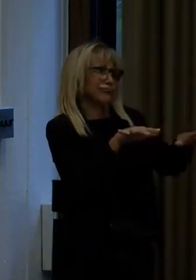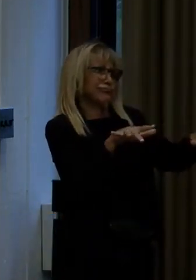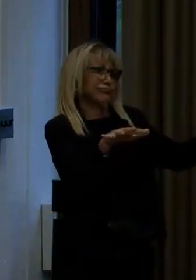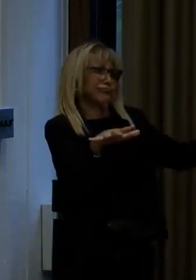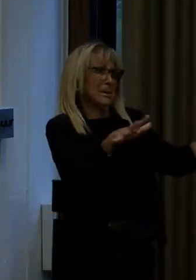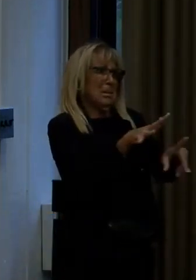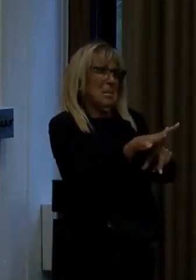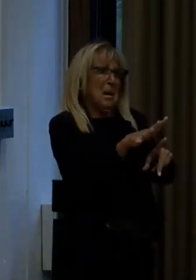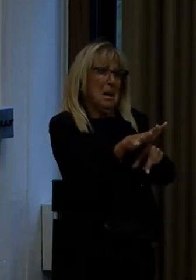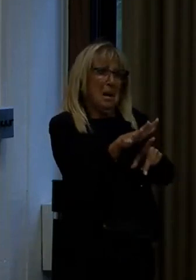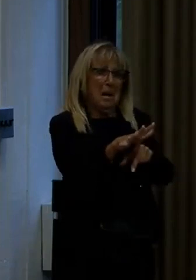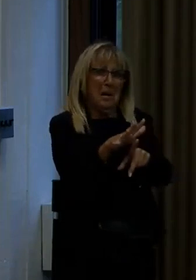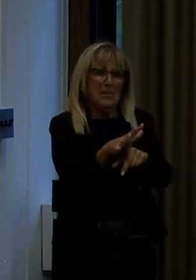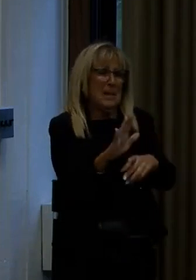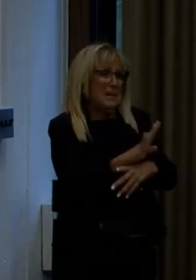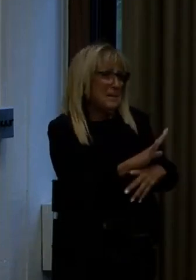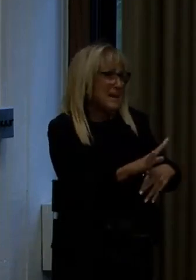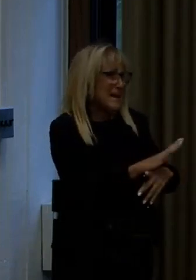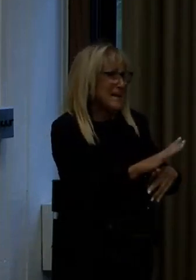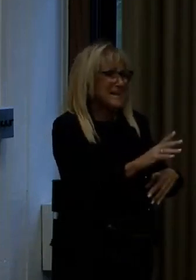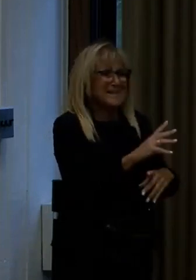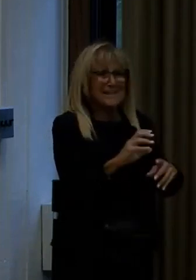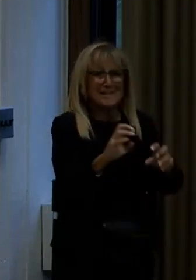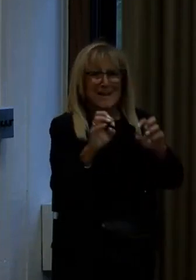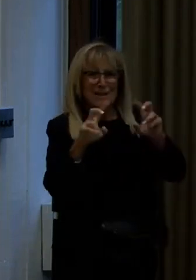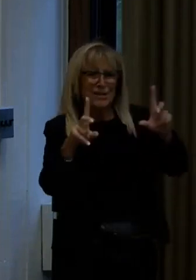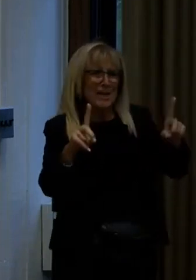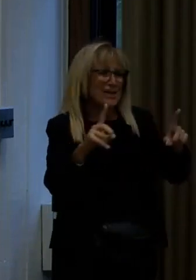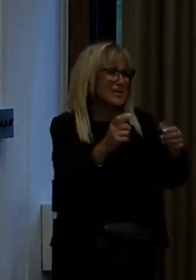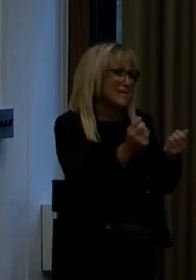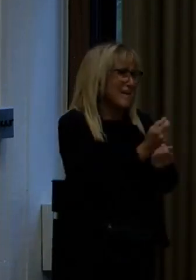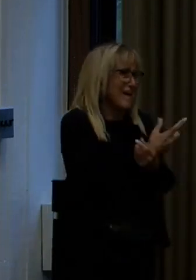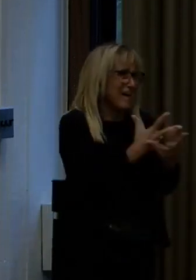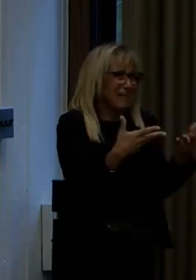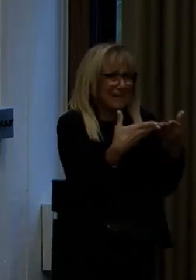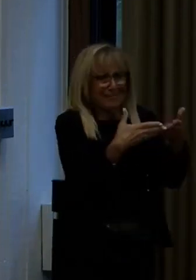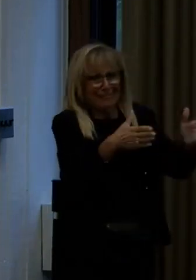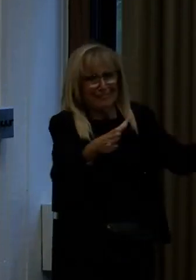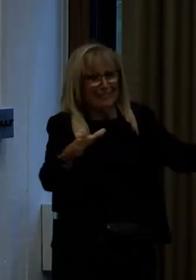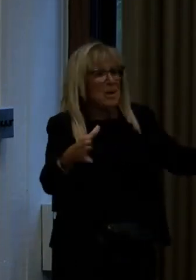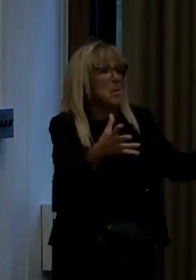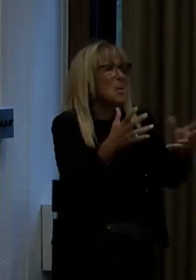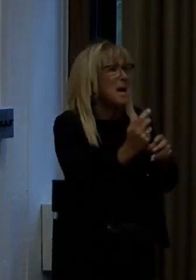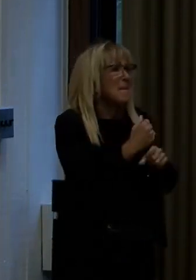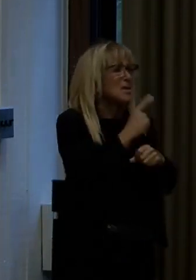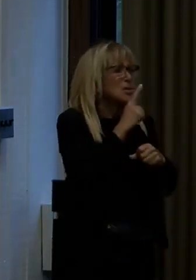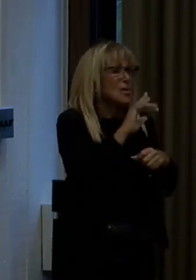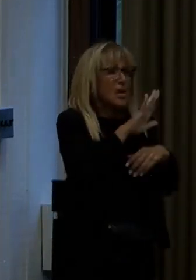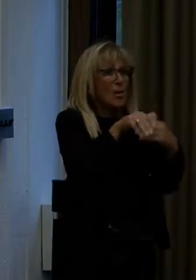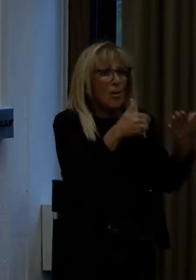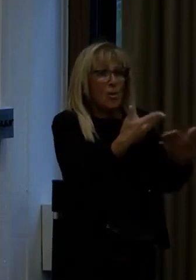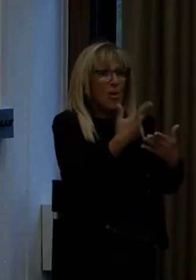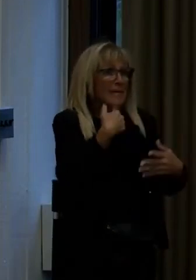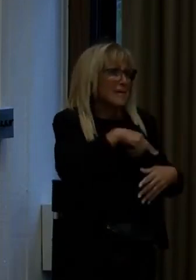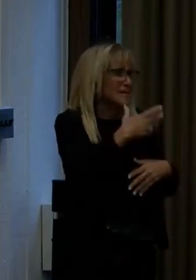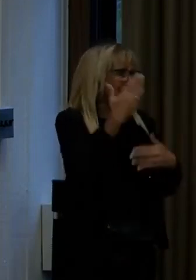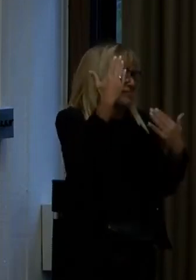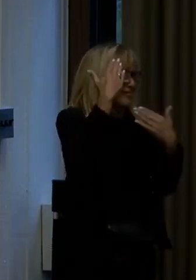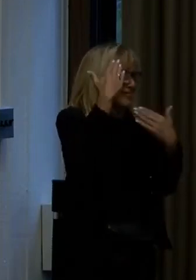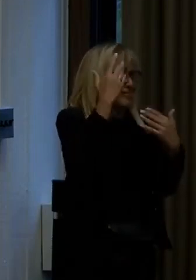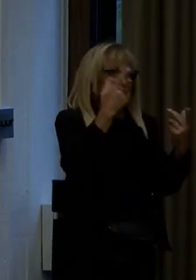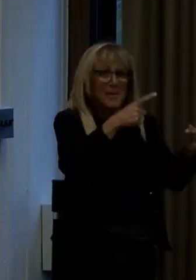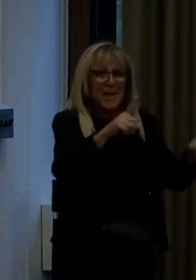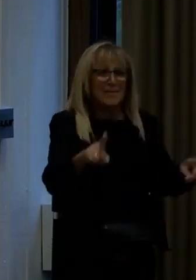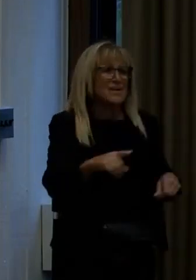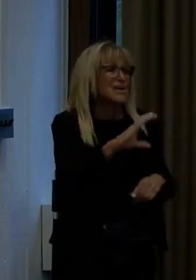popular in businesses, industries, and education. And we wanted to start by making sure that all of us are on the same page as to